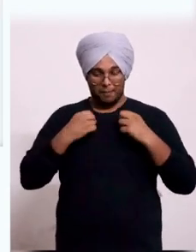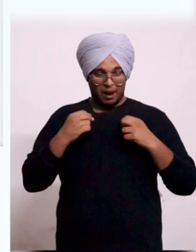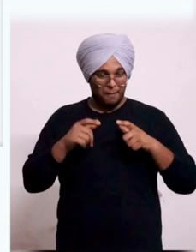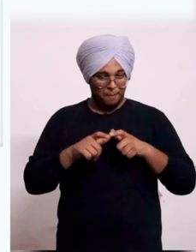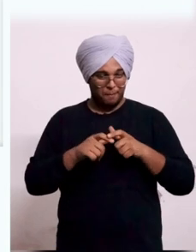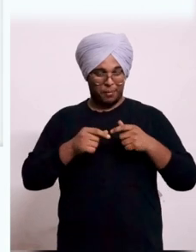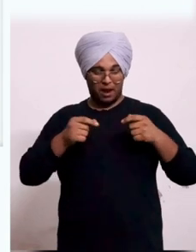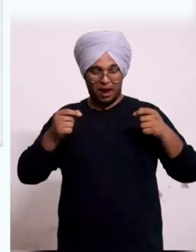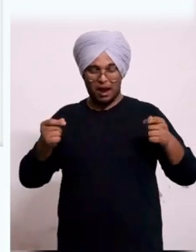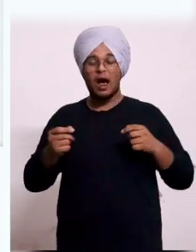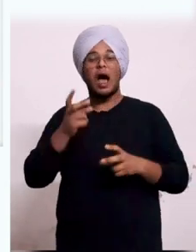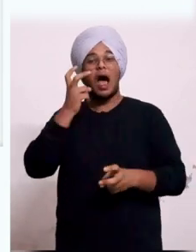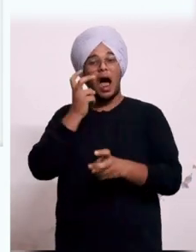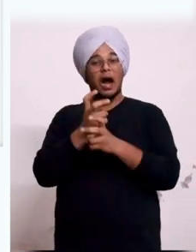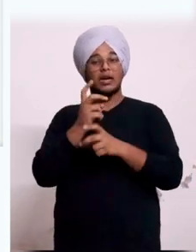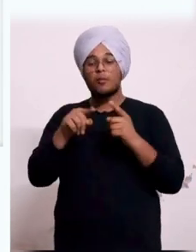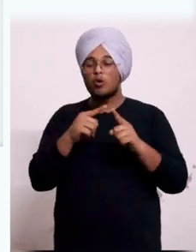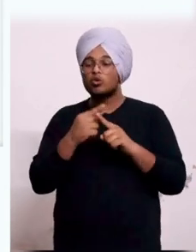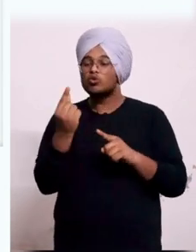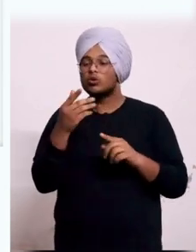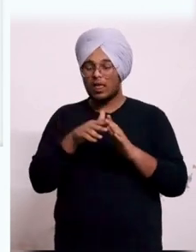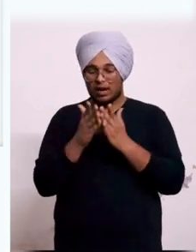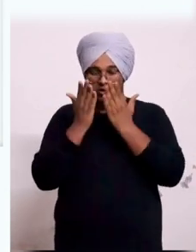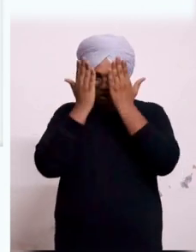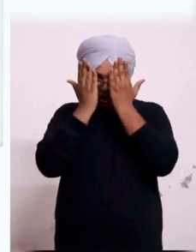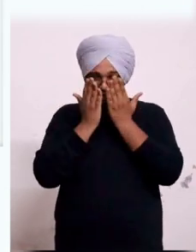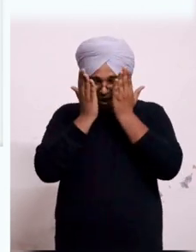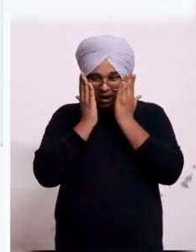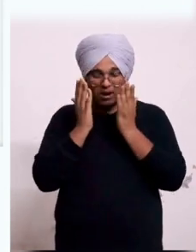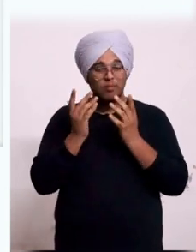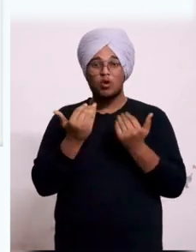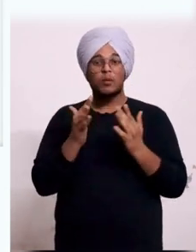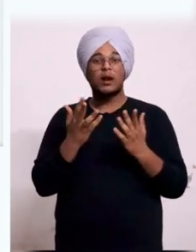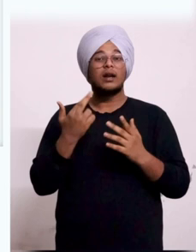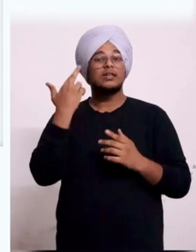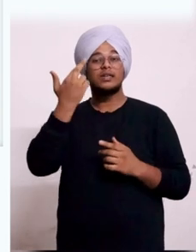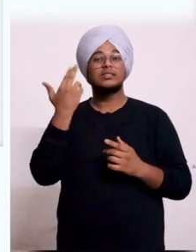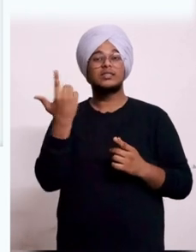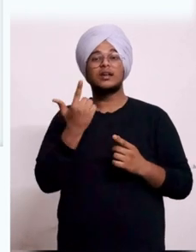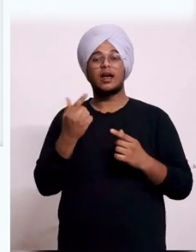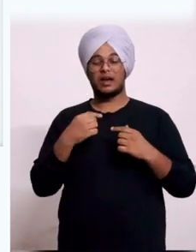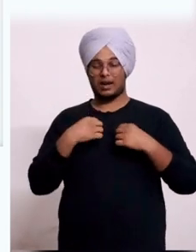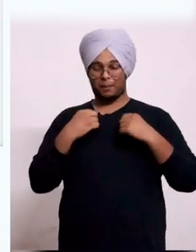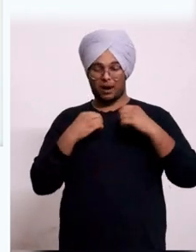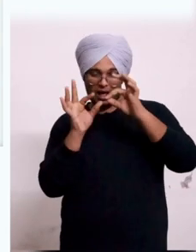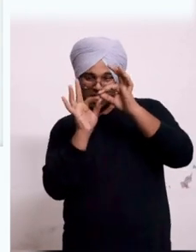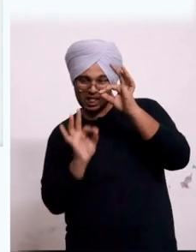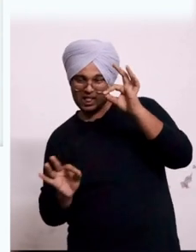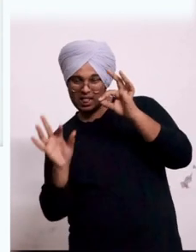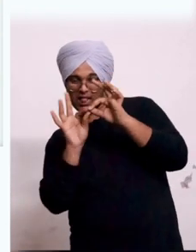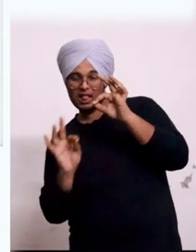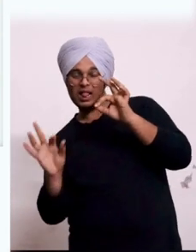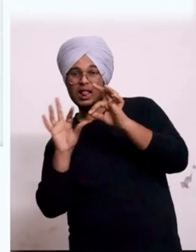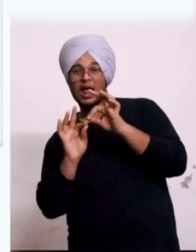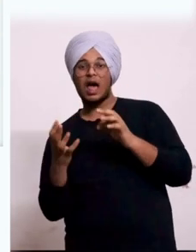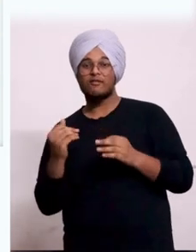large size makes it difficult for us to imagine its use as a towel because of loose threads on each end. Why